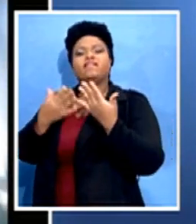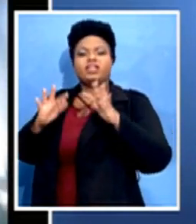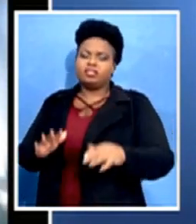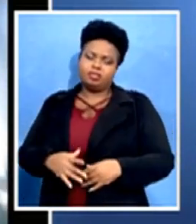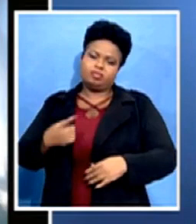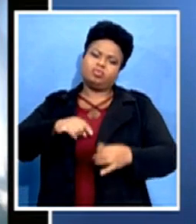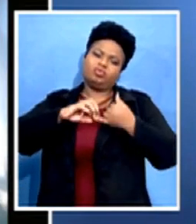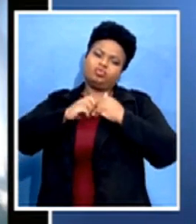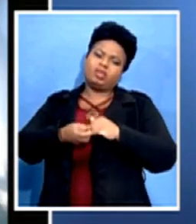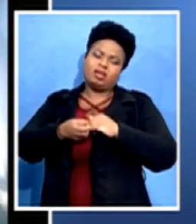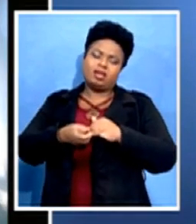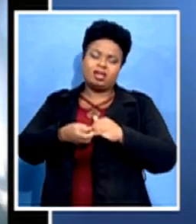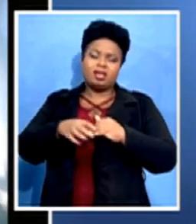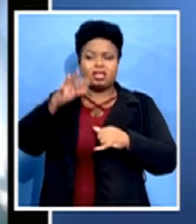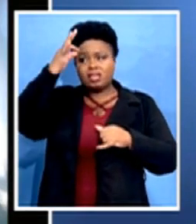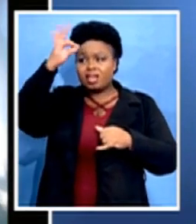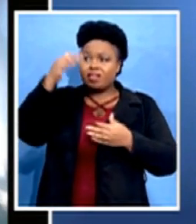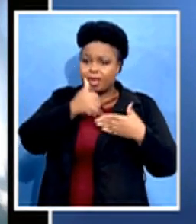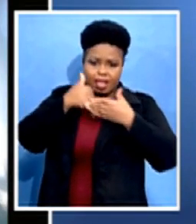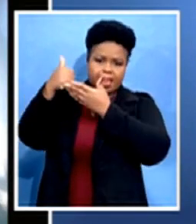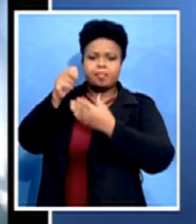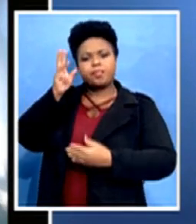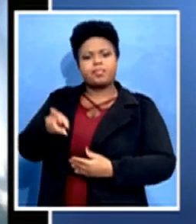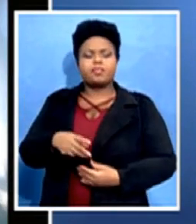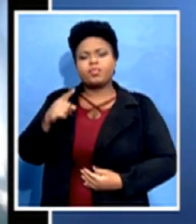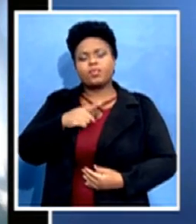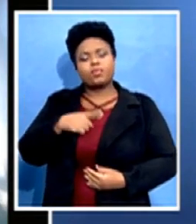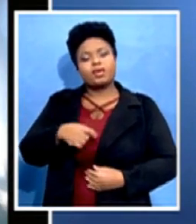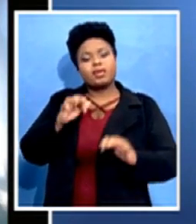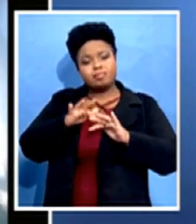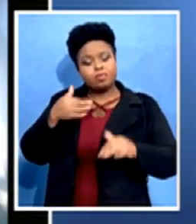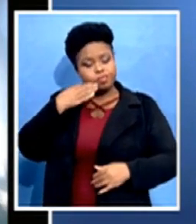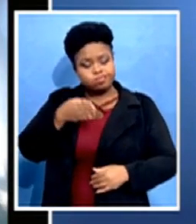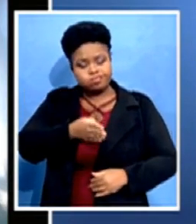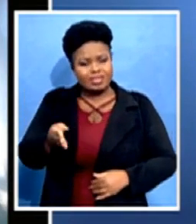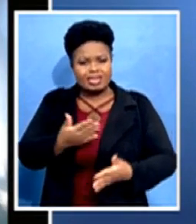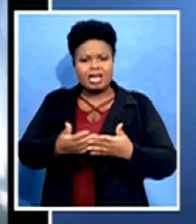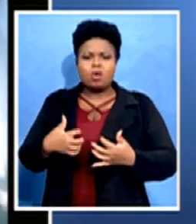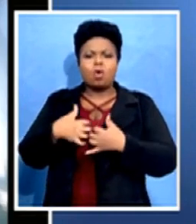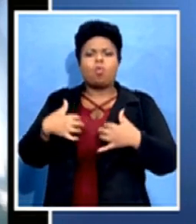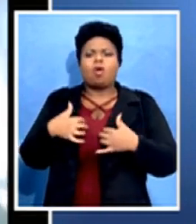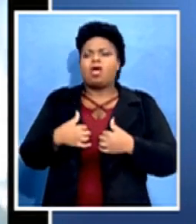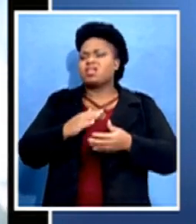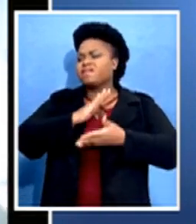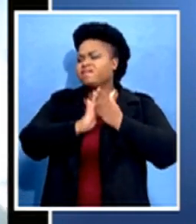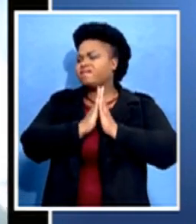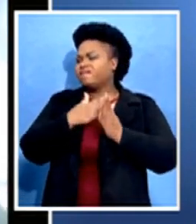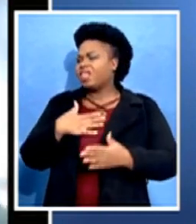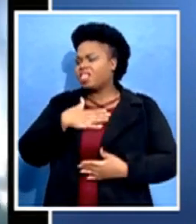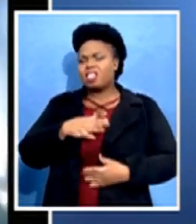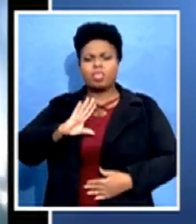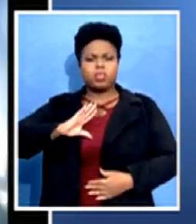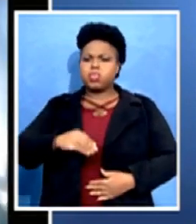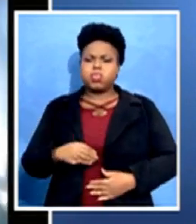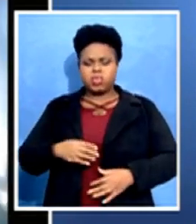say, because people are on the ground that is disgruntled, demotivated, and they are actually angry, to say you are shoving